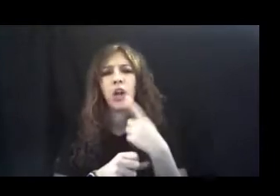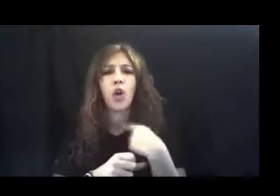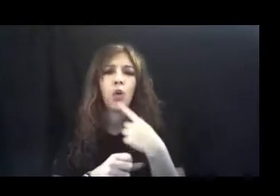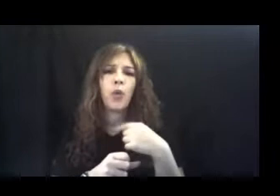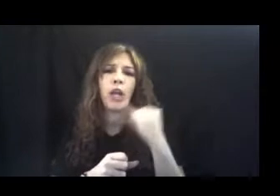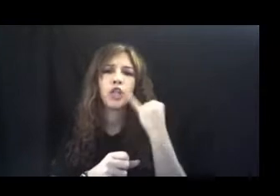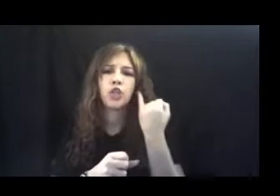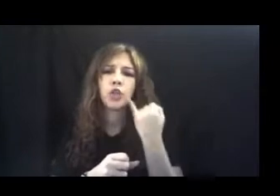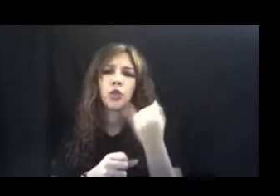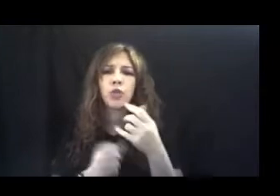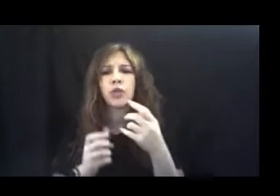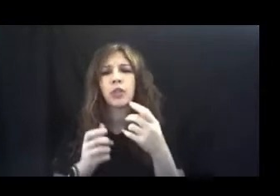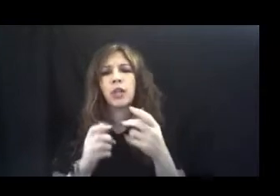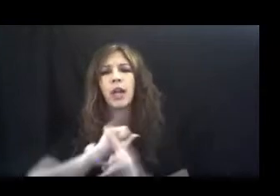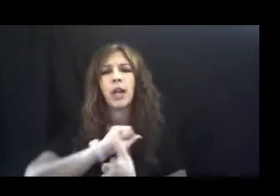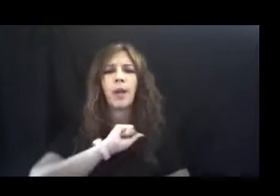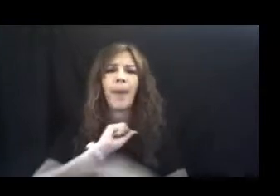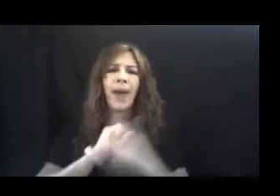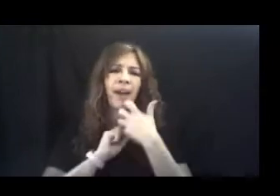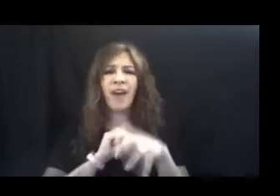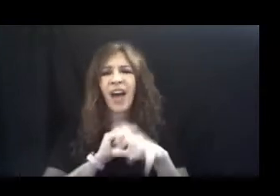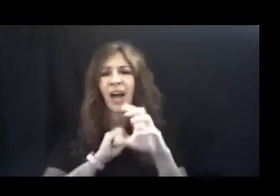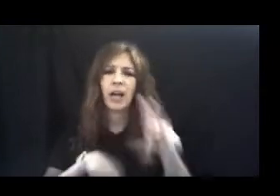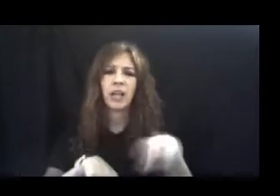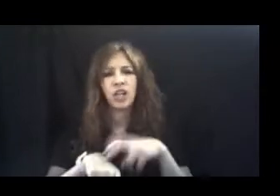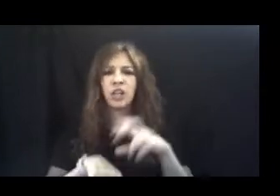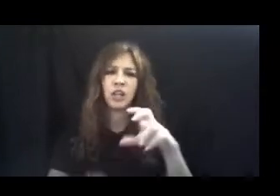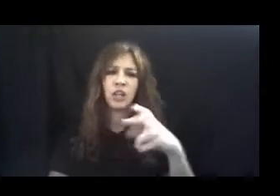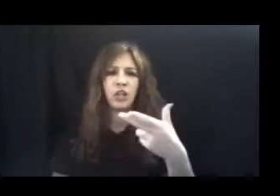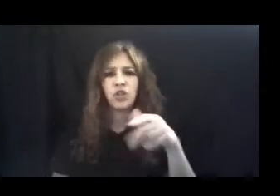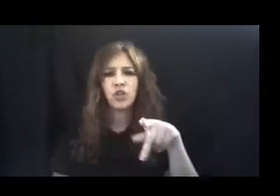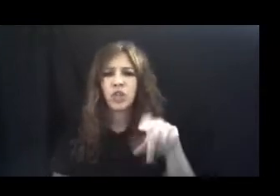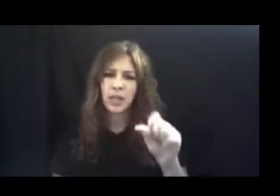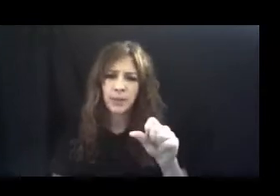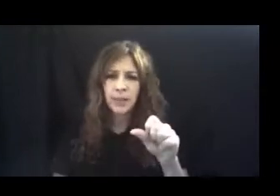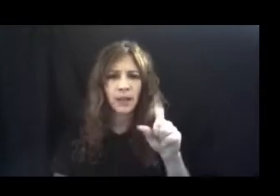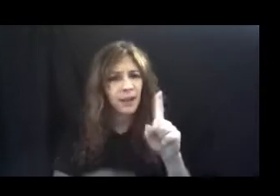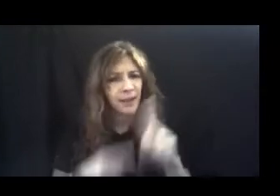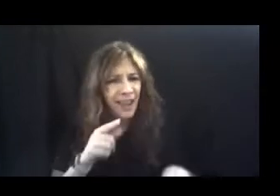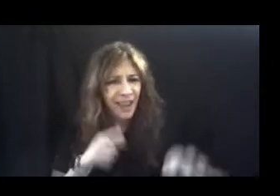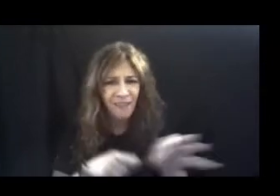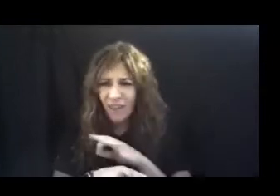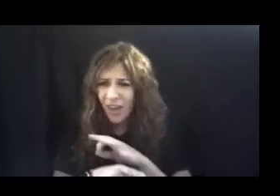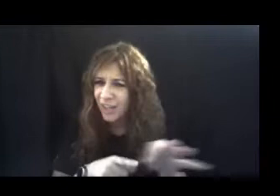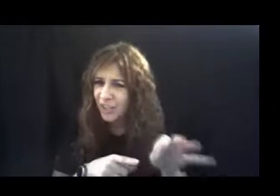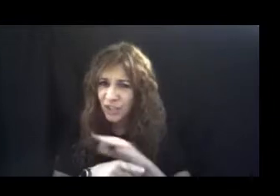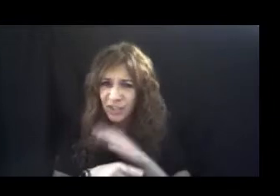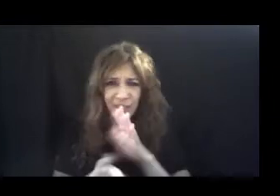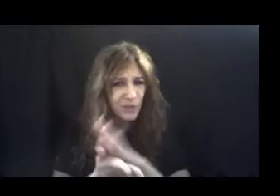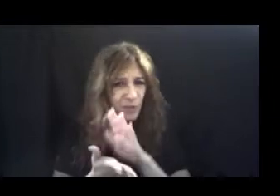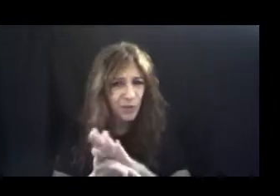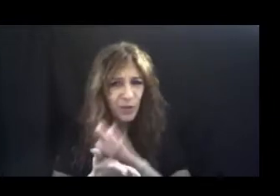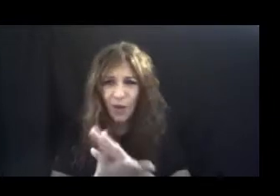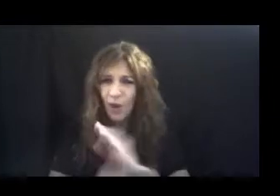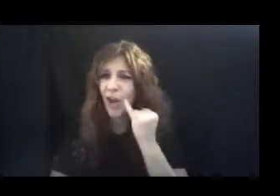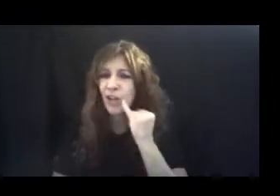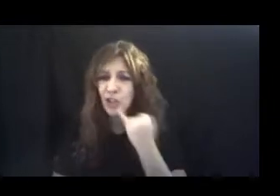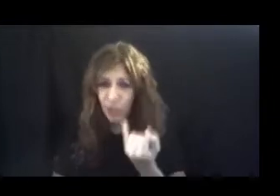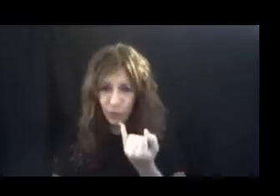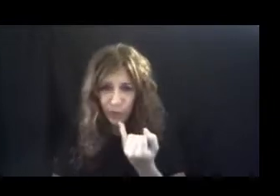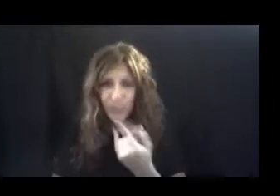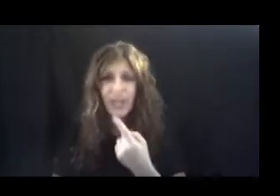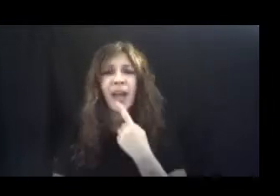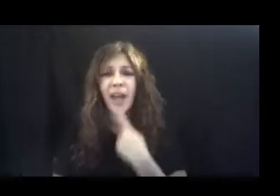of hot chips. They can't function in a school on juice and red